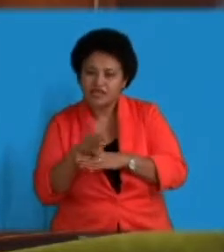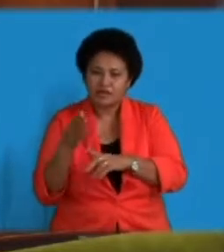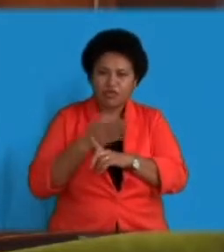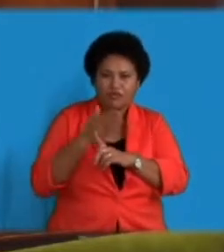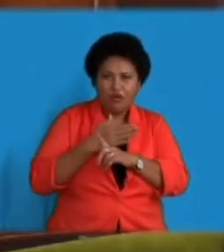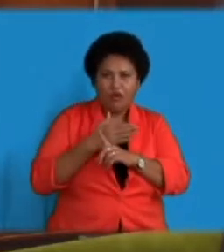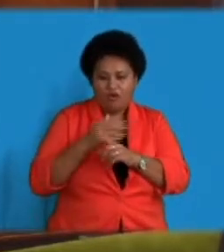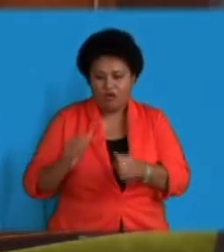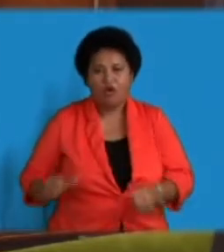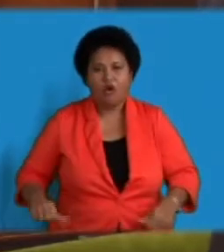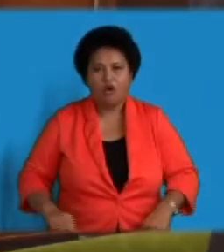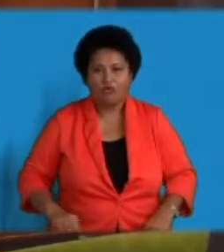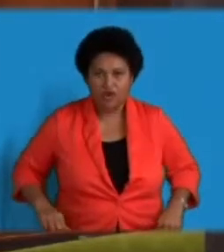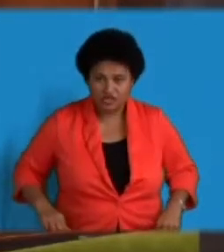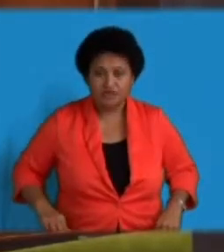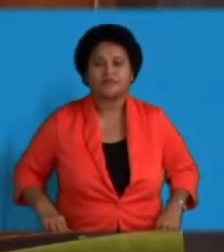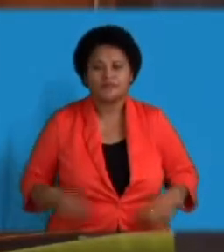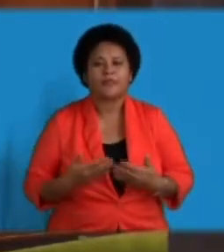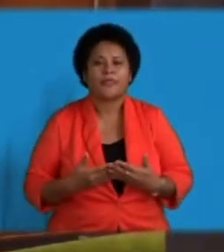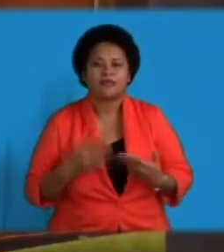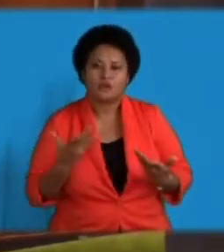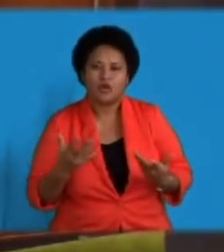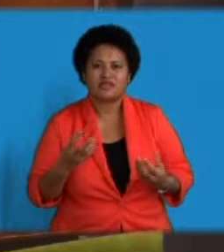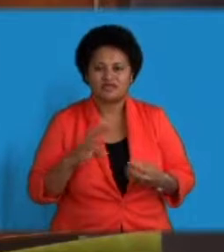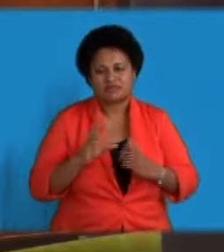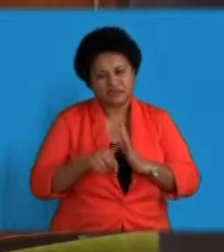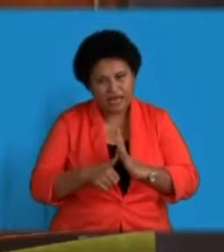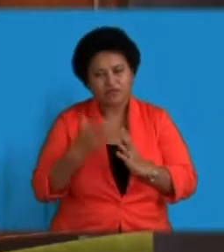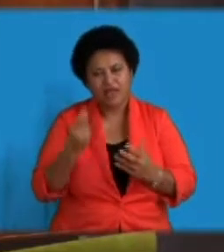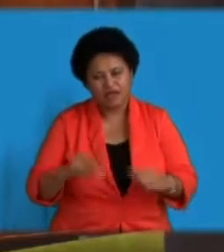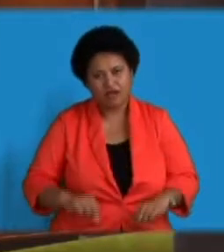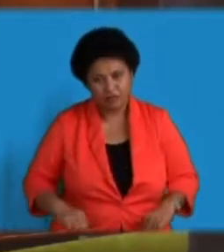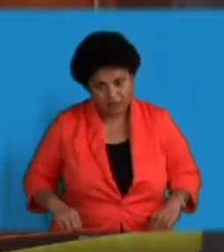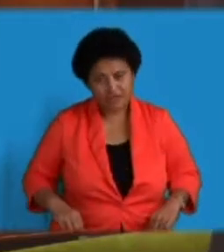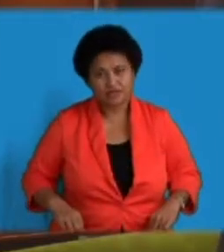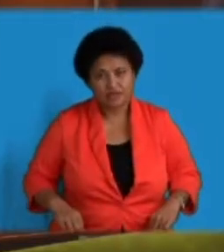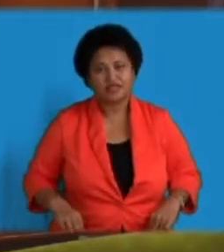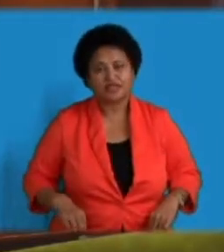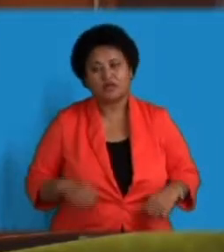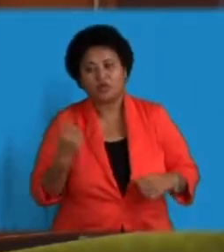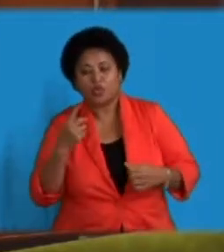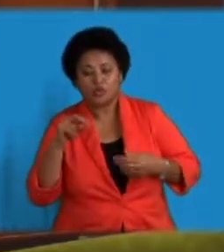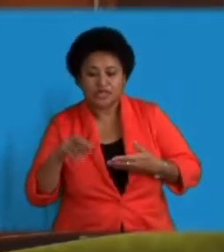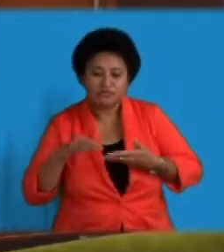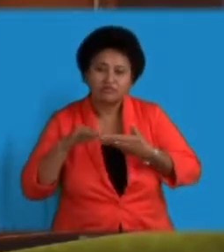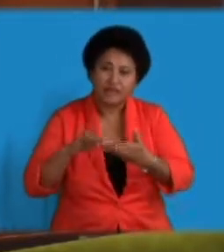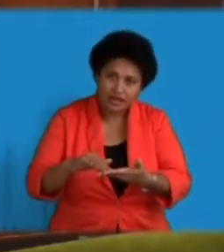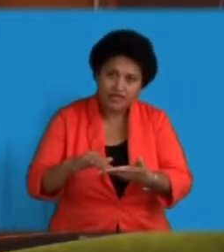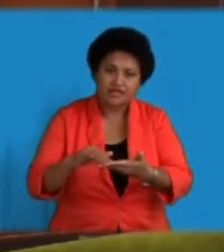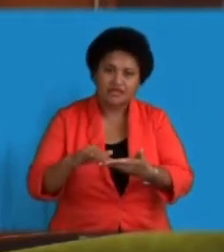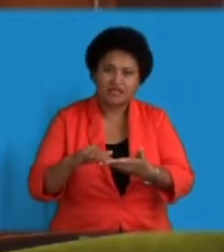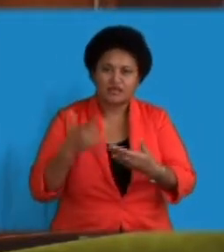transplant. These are patients who have had the organ transplants already arranged and who require assistance with hemodialysis as they